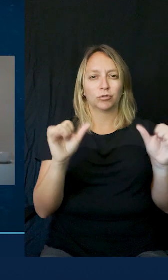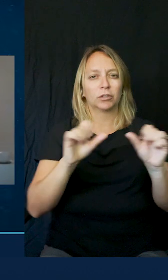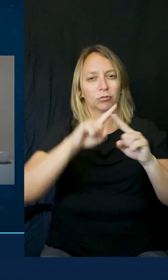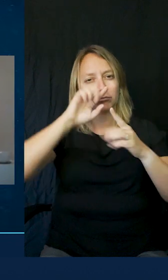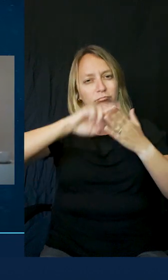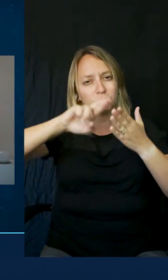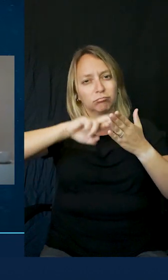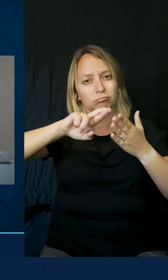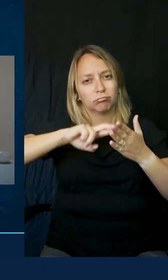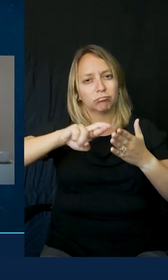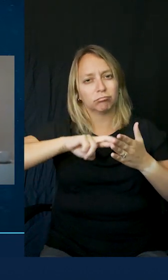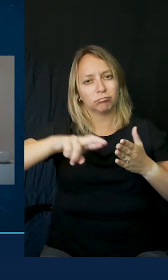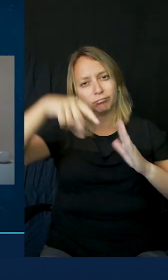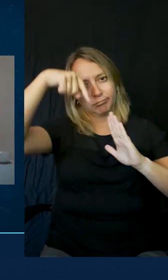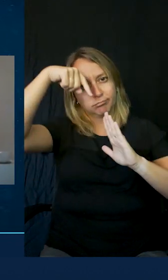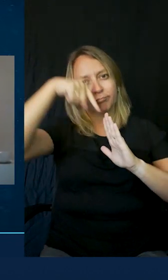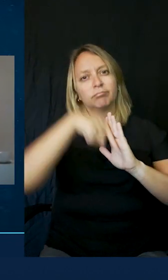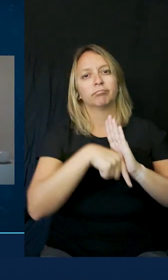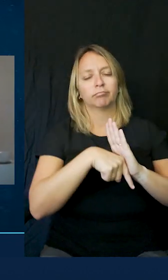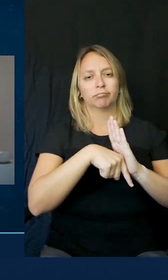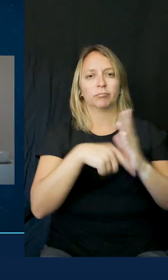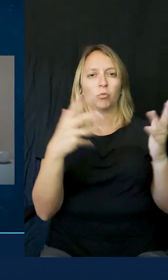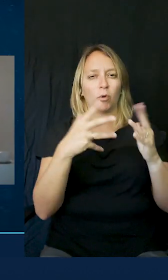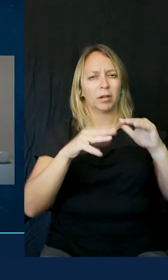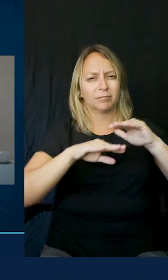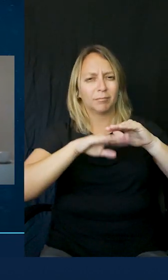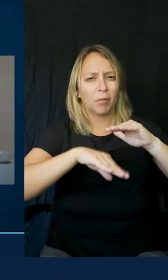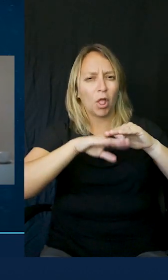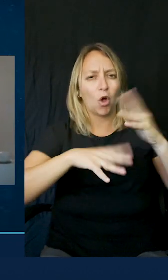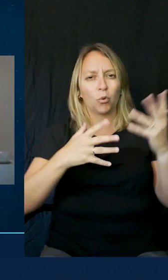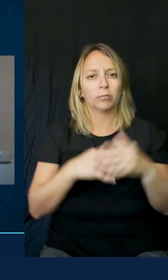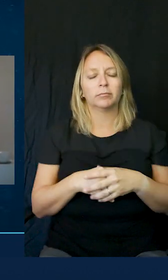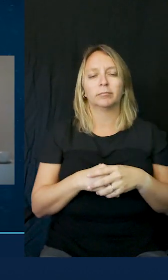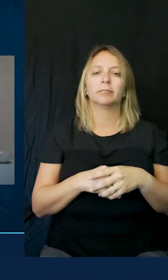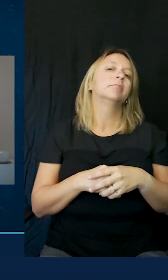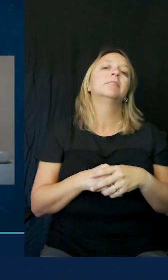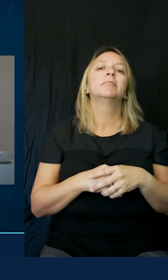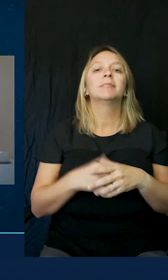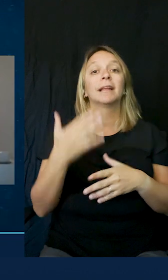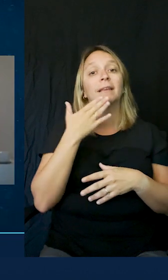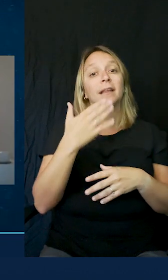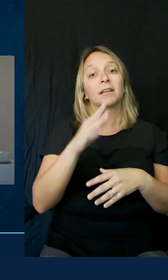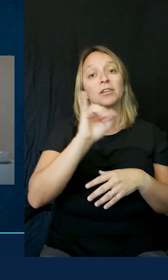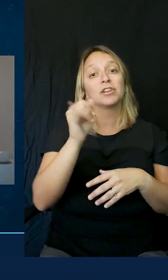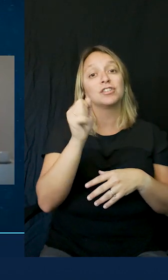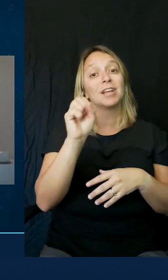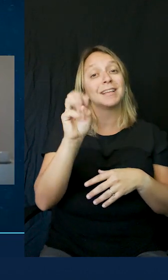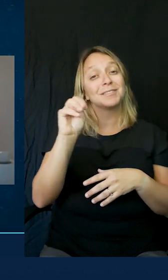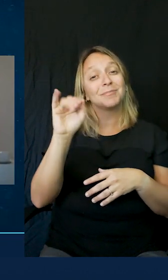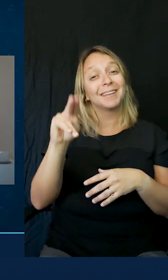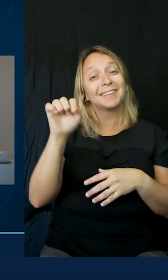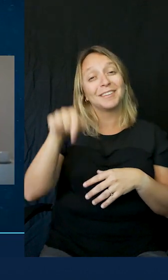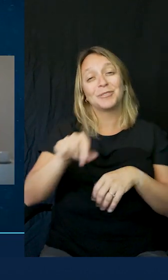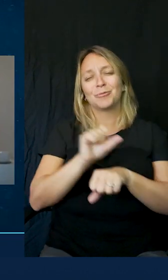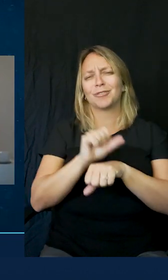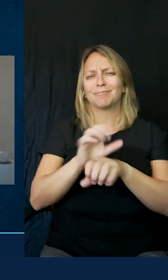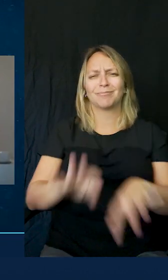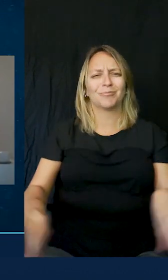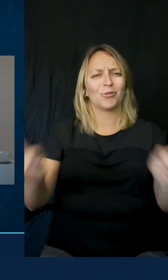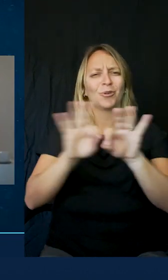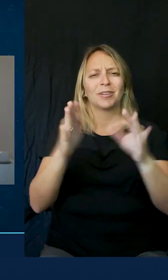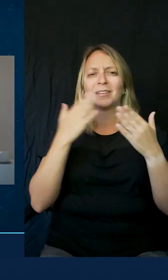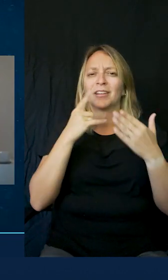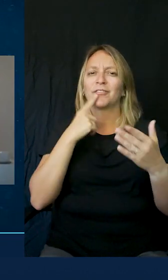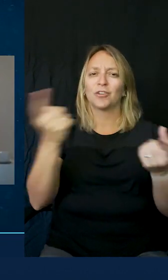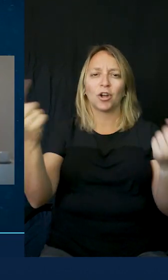impacts that could be occurring at the sublethal level here. Well, thanks, Jasmine. This is really important work, and I really appreciate you coming on to share